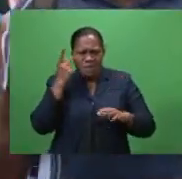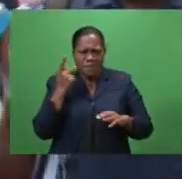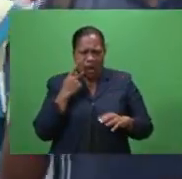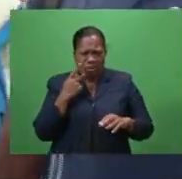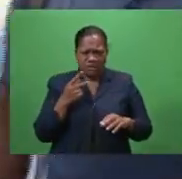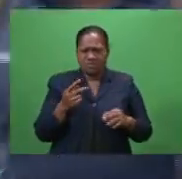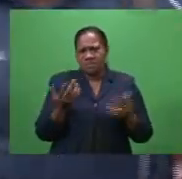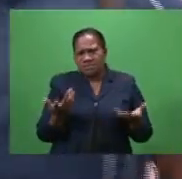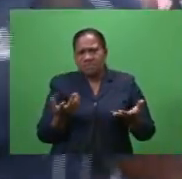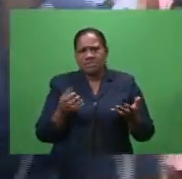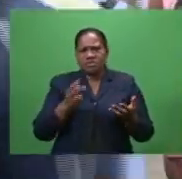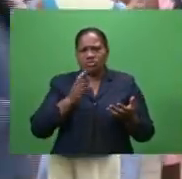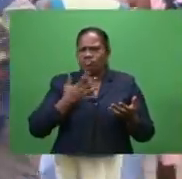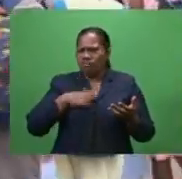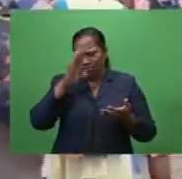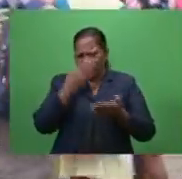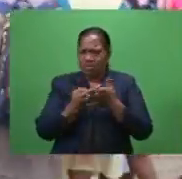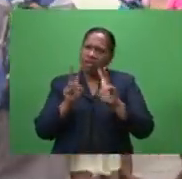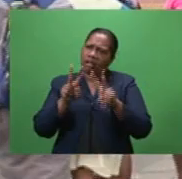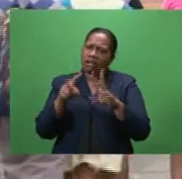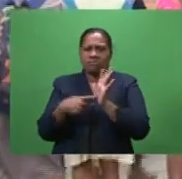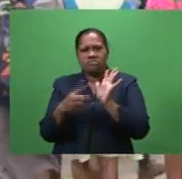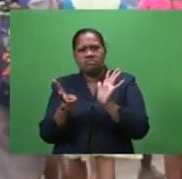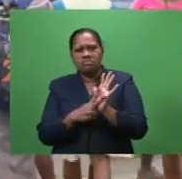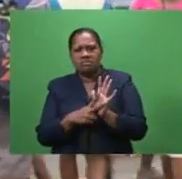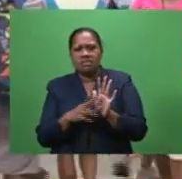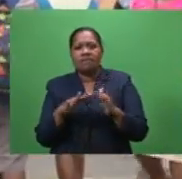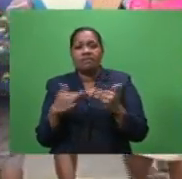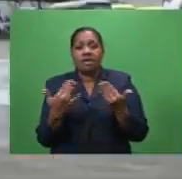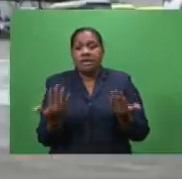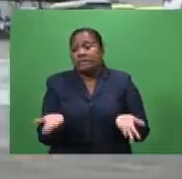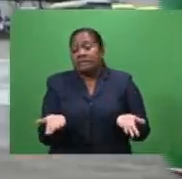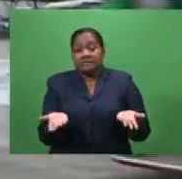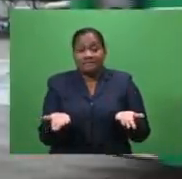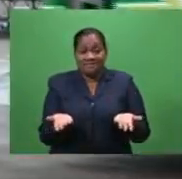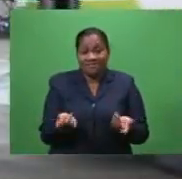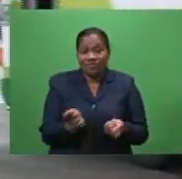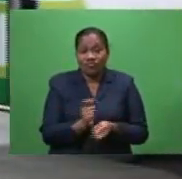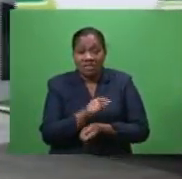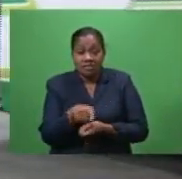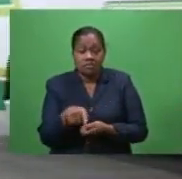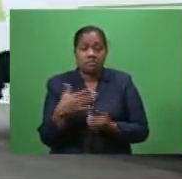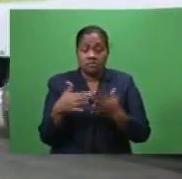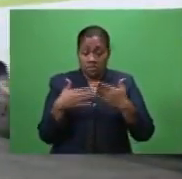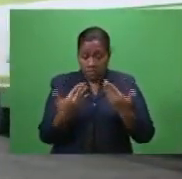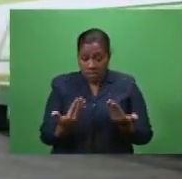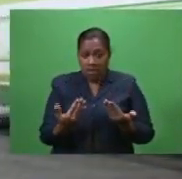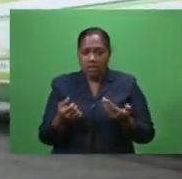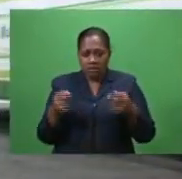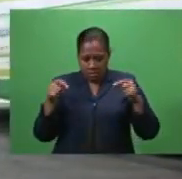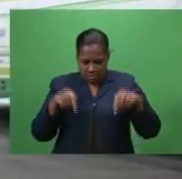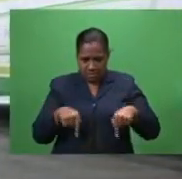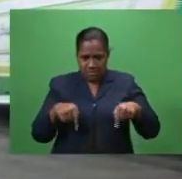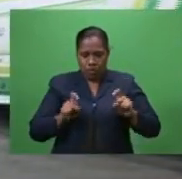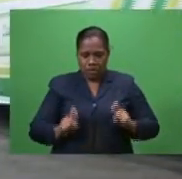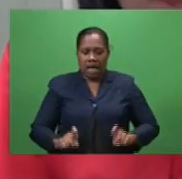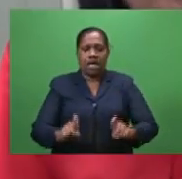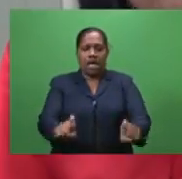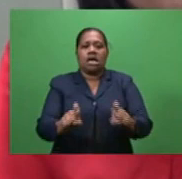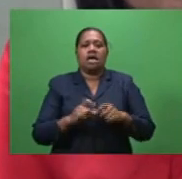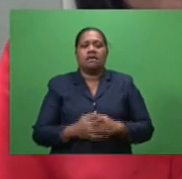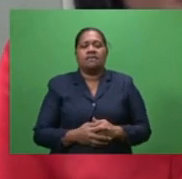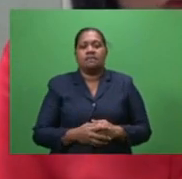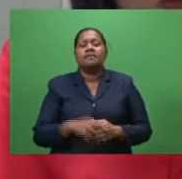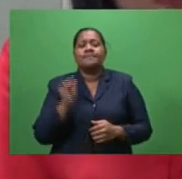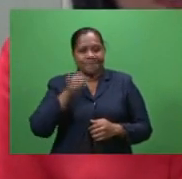less time watching TV, but the tables have turned now. Akbar says the channel is here to stay. Of